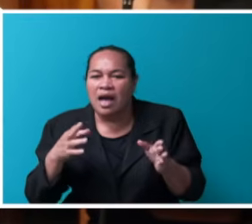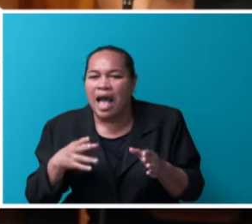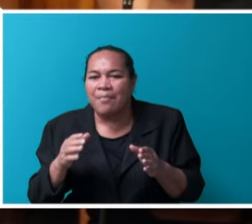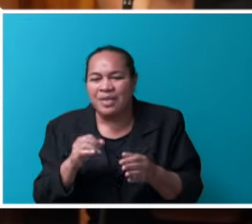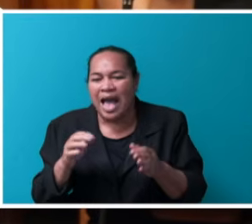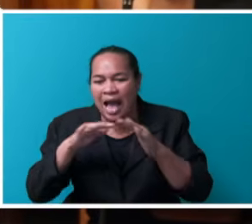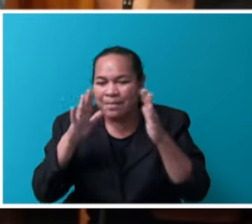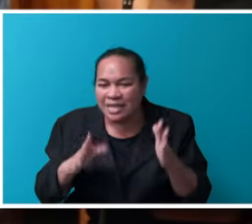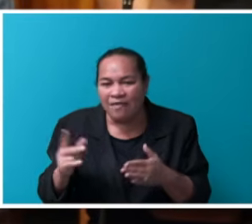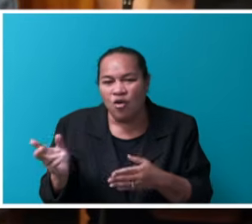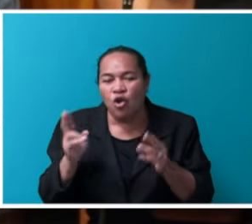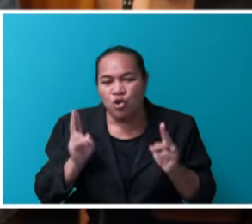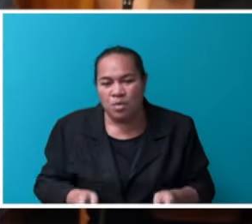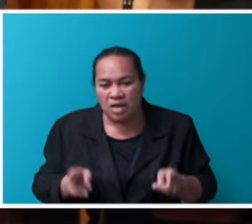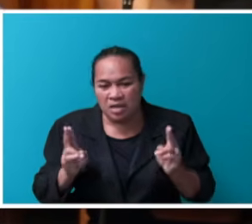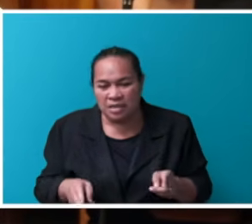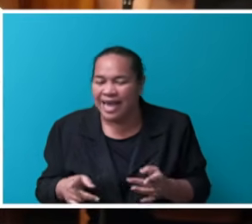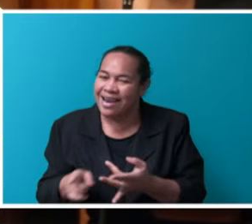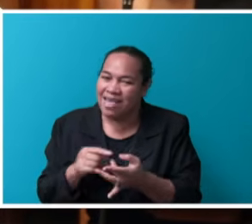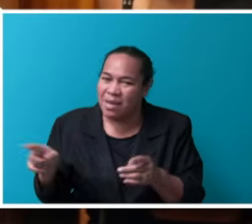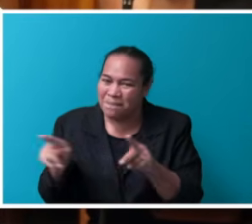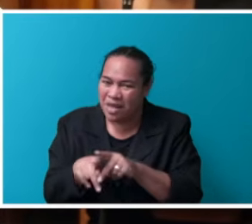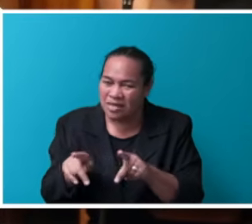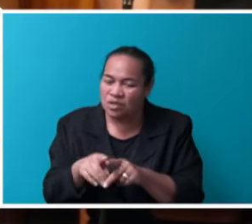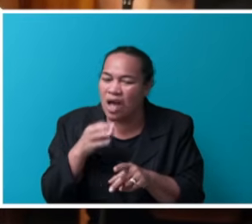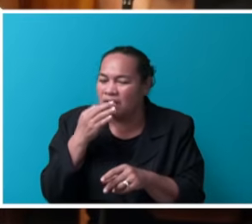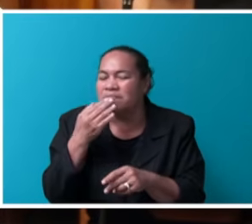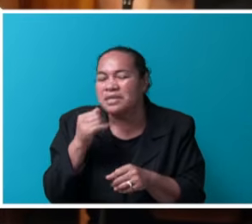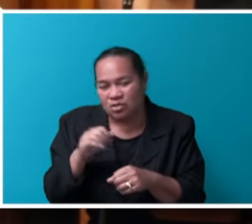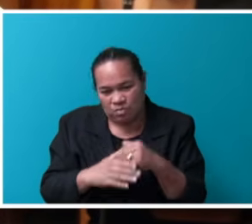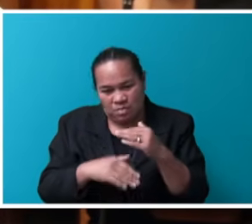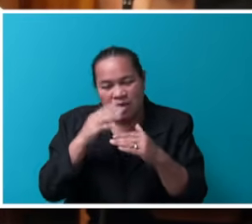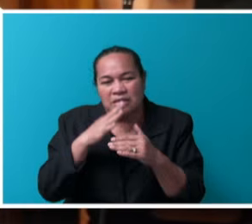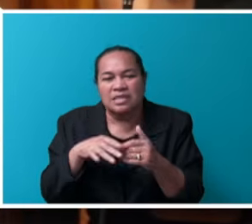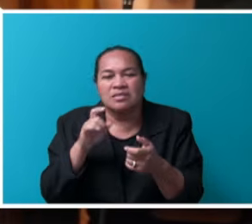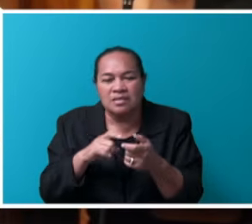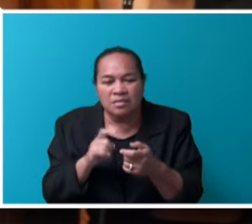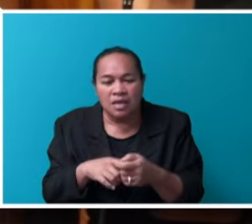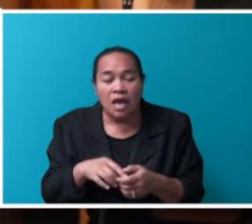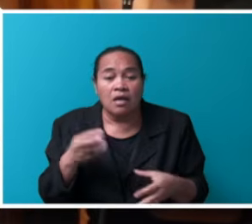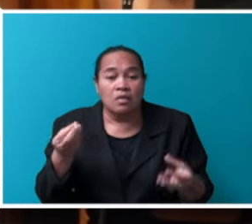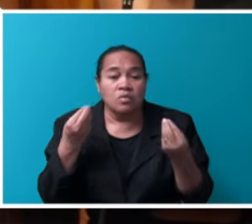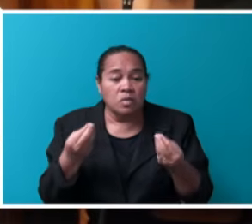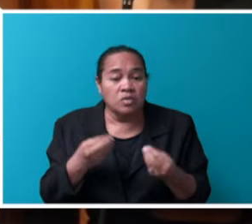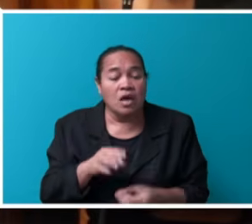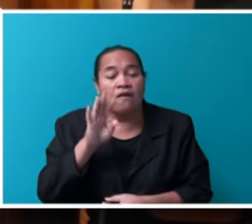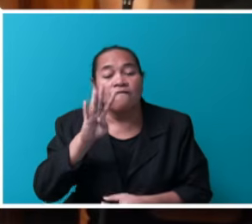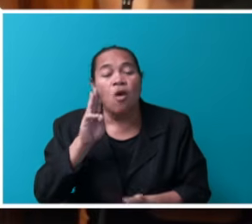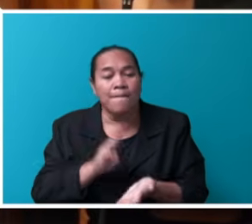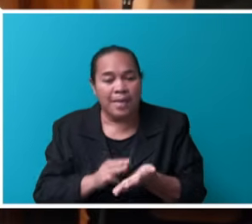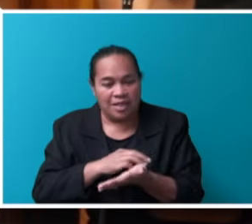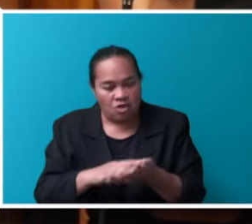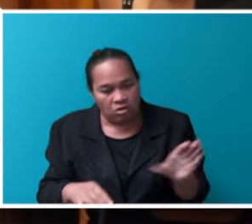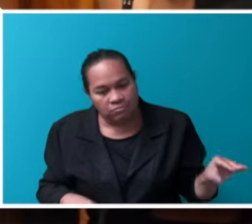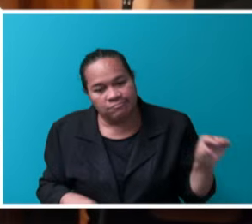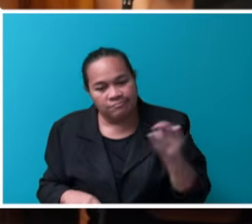Korepita, and other private sector partners to deliver affordable housing solutions. A total of $4 million is provided for these